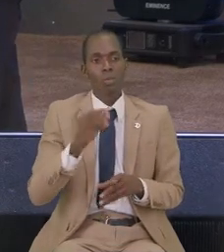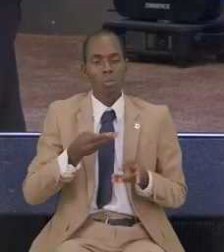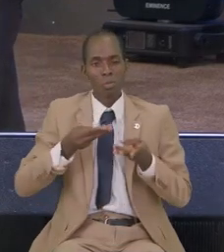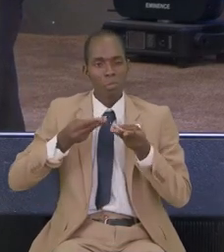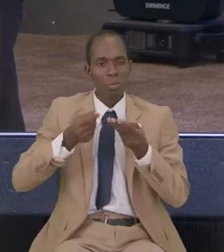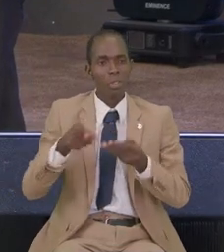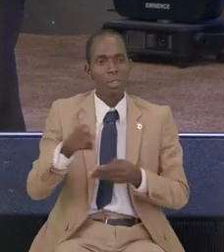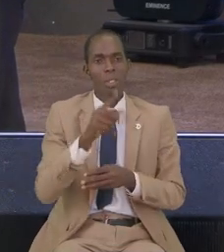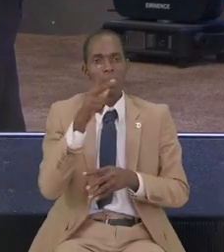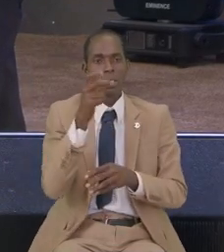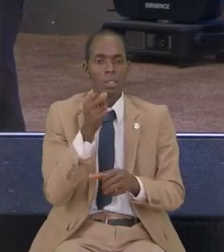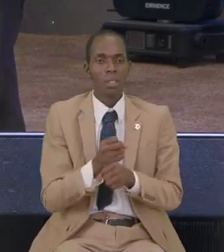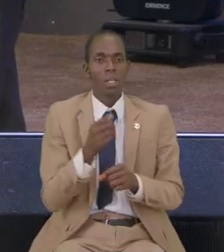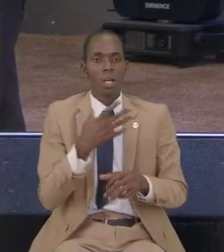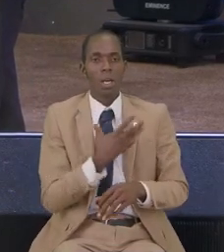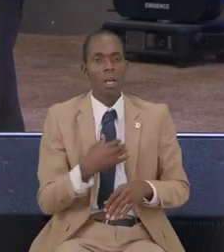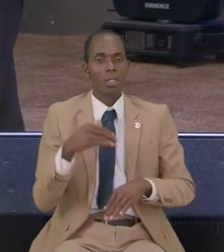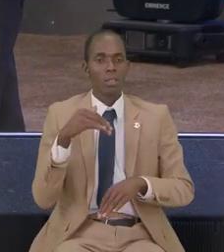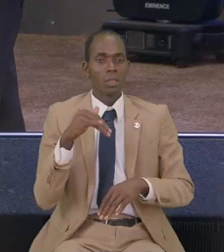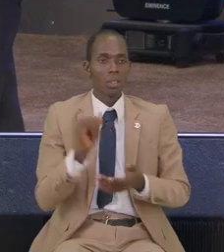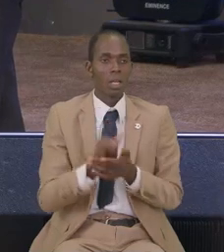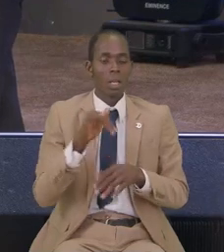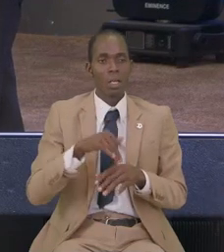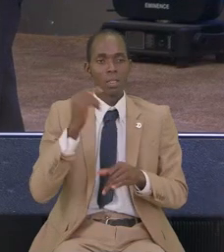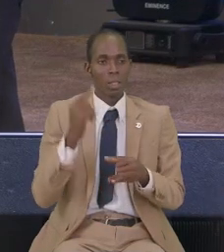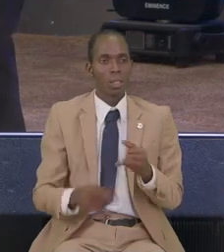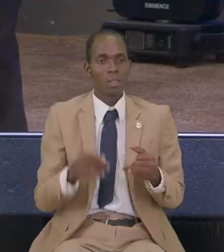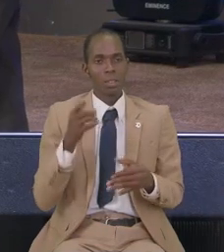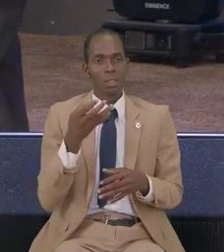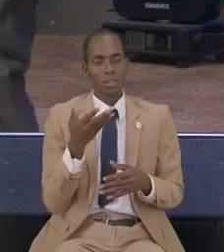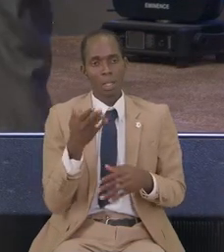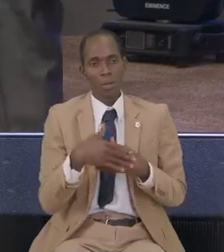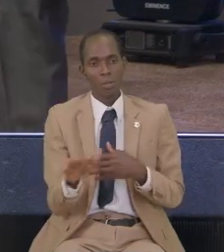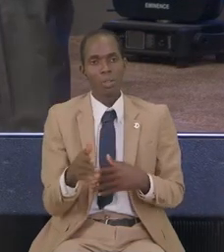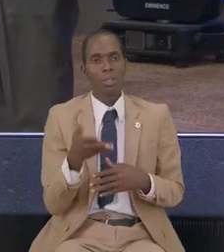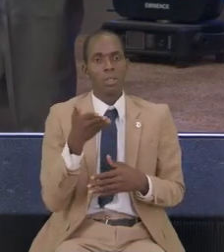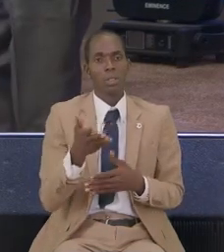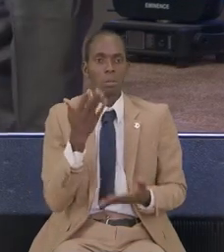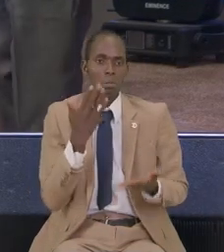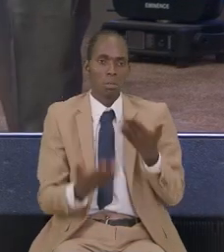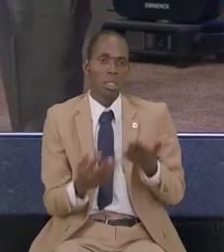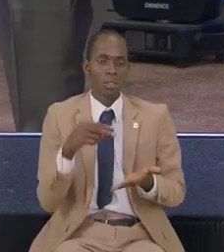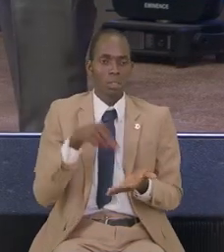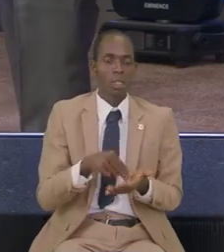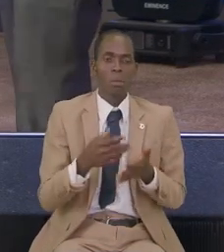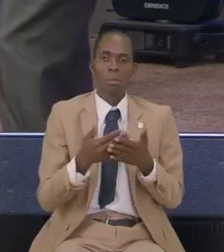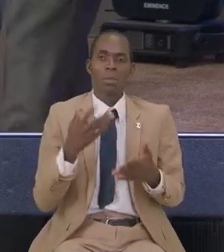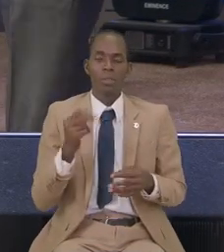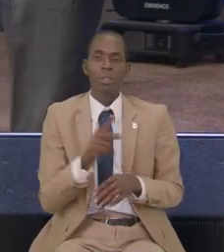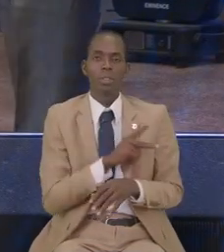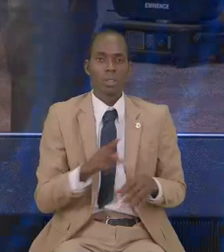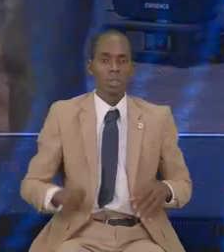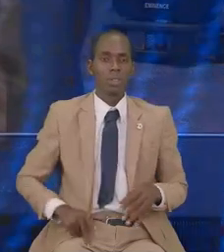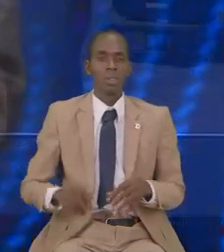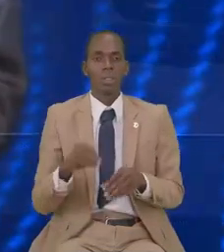them 3 years, that at the end thereof they might stand before the king.